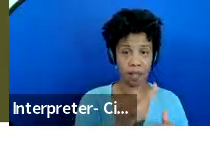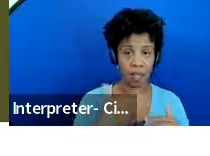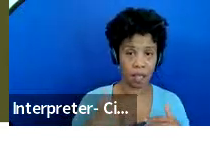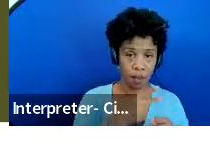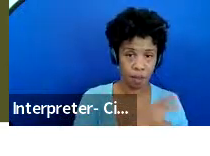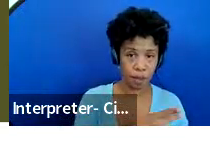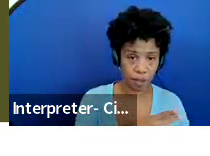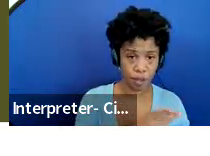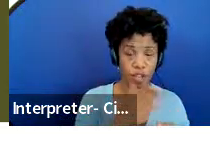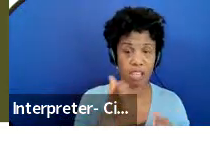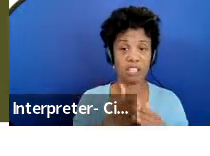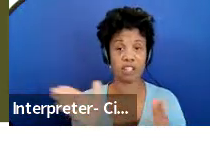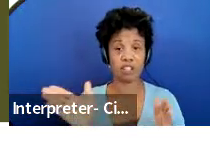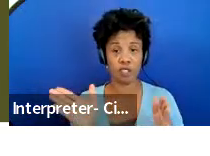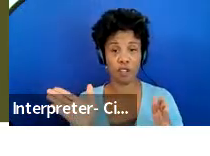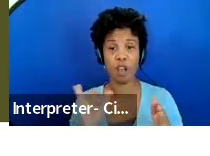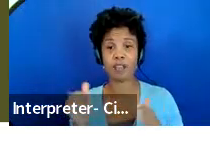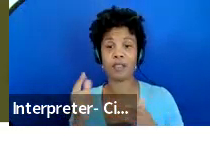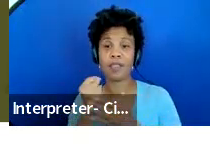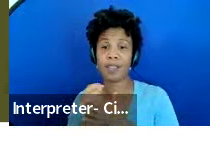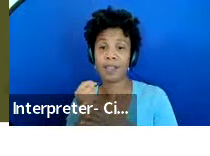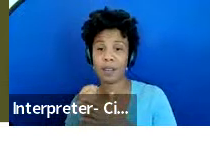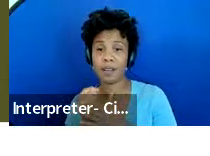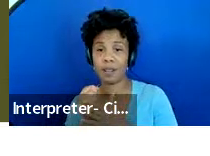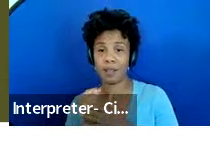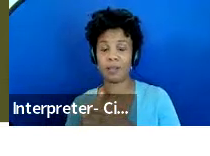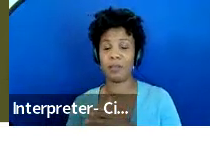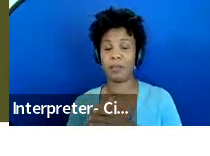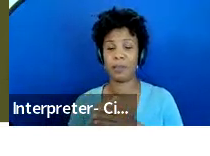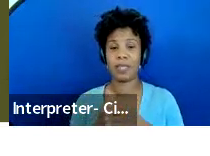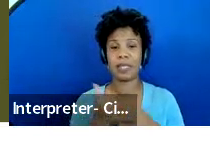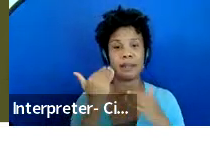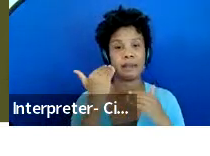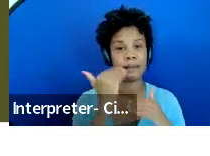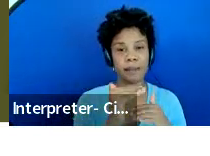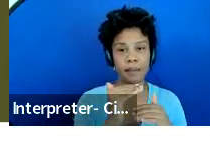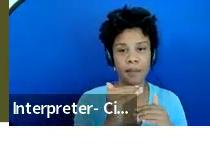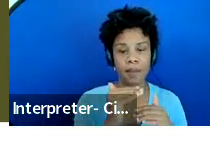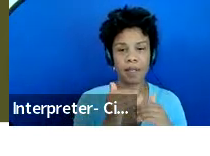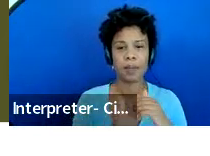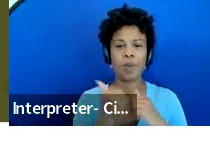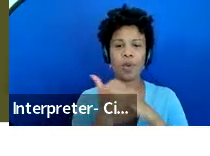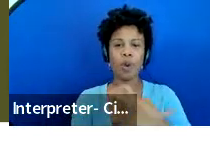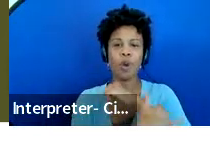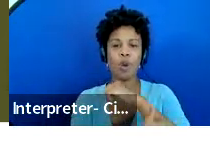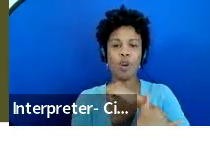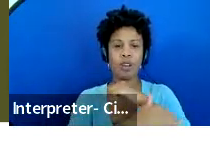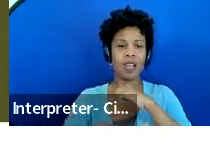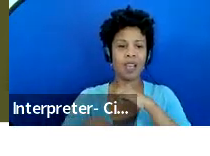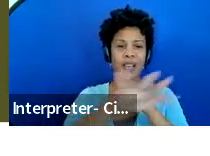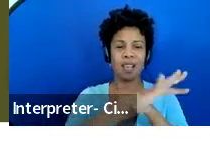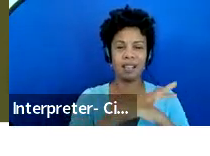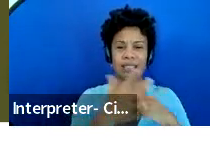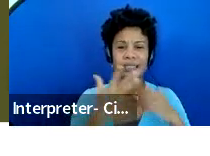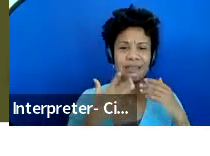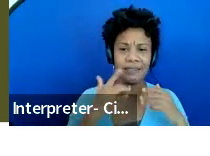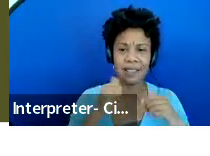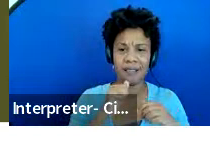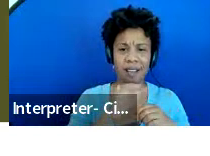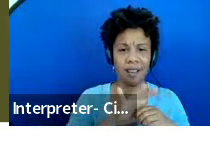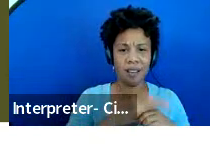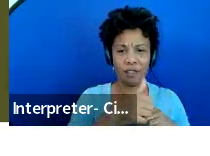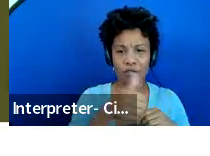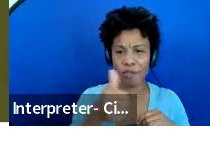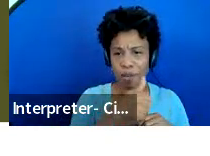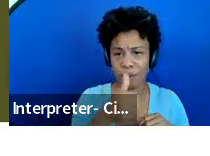with disabilities. So there were reports of limited transportation in rural areas, as Senator Morris would have highlighted in his